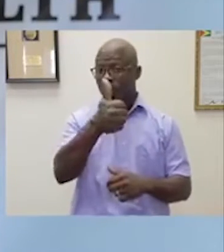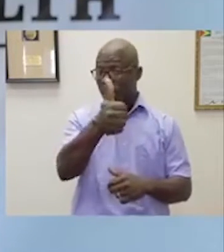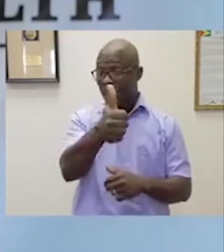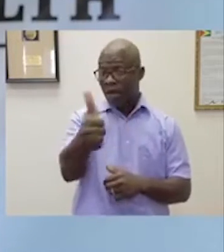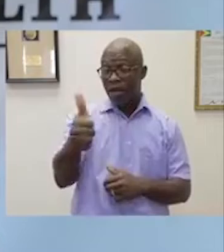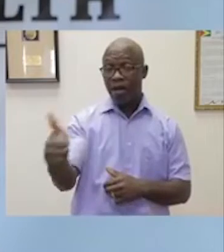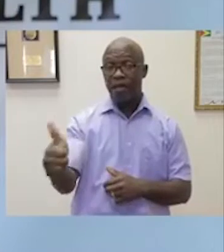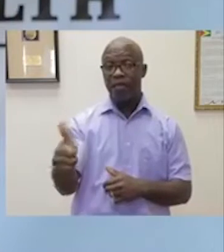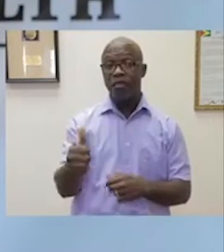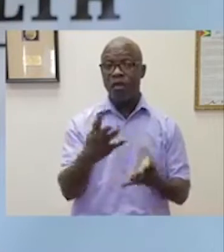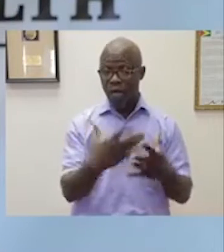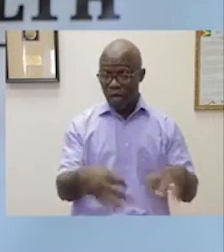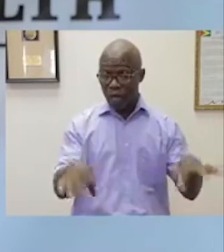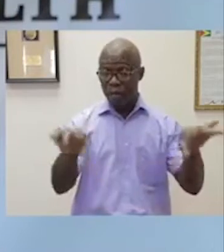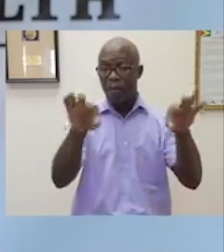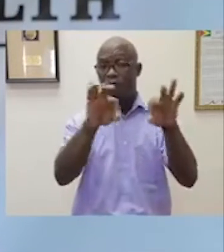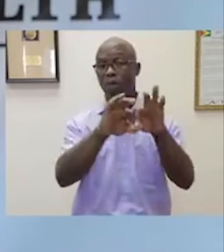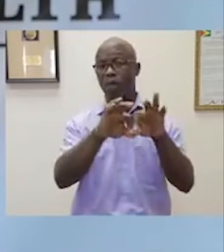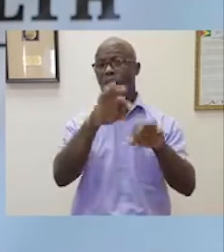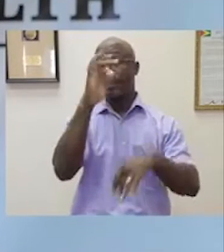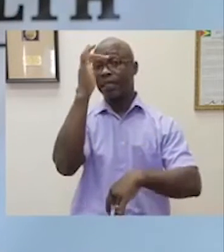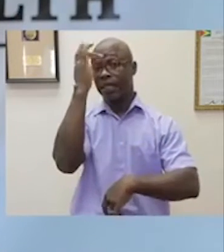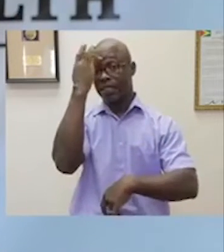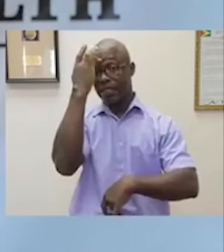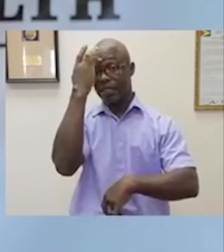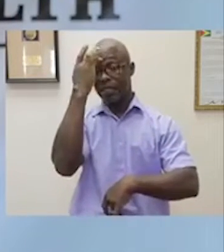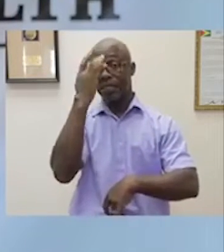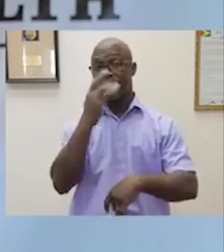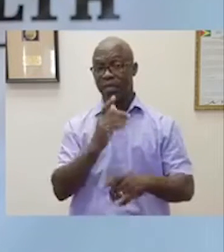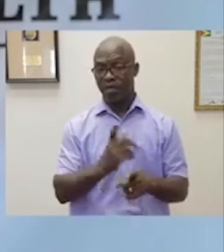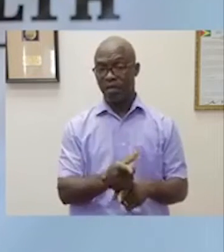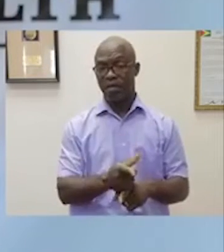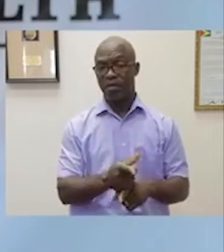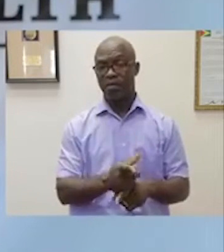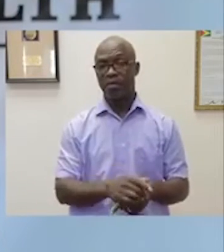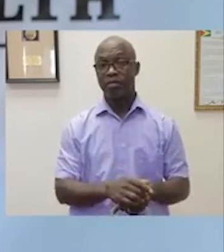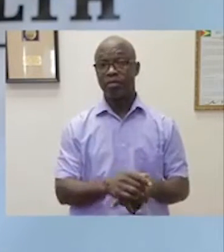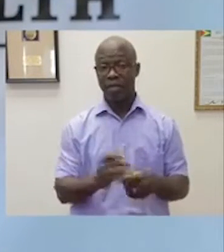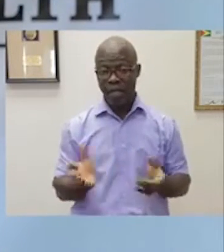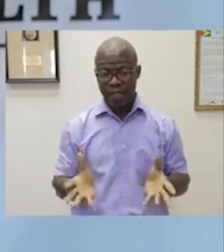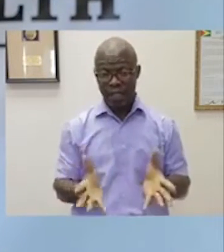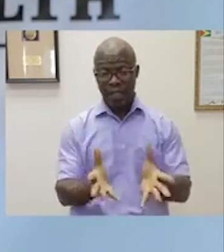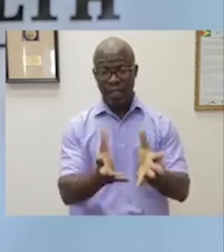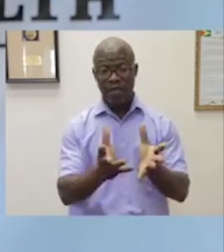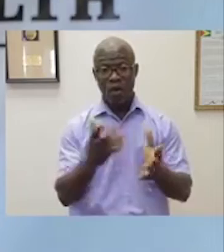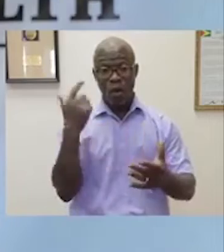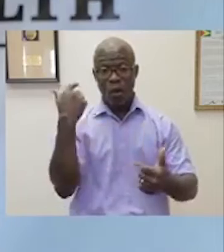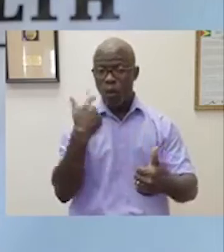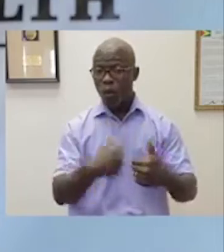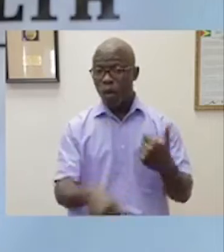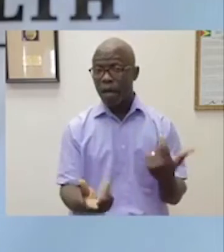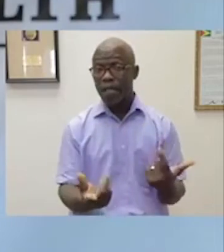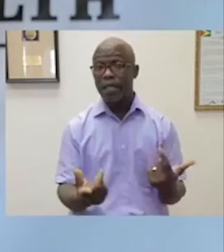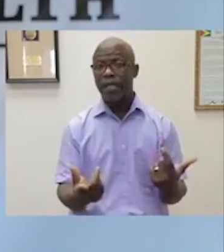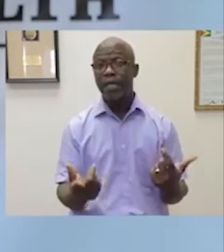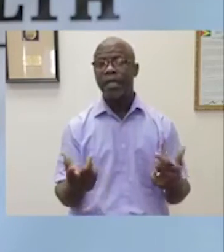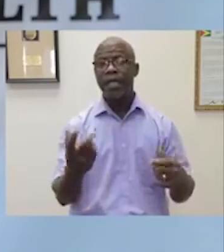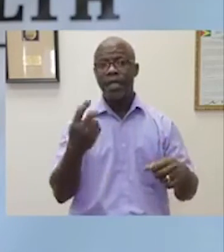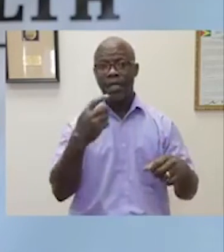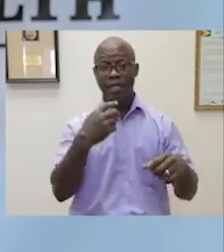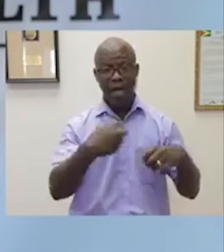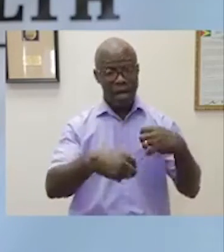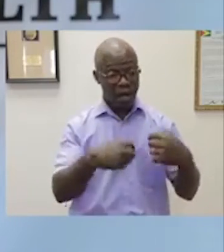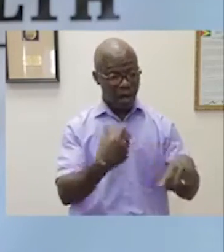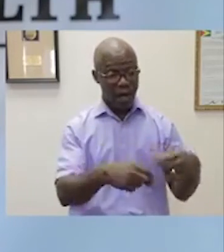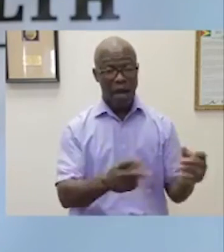for imported cases is heightened given the current situation in the countries